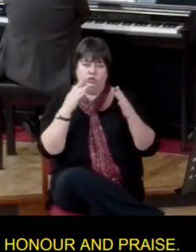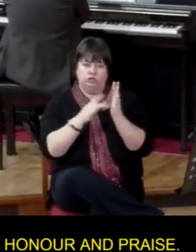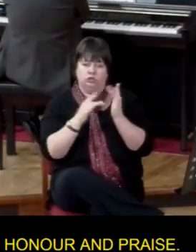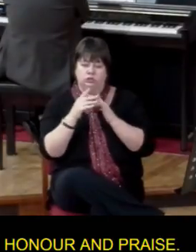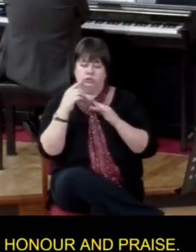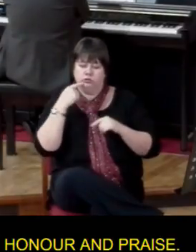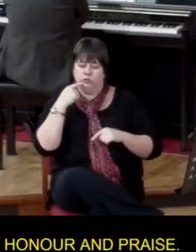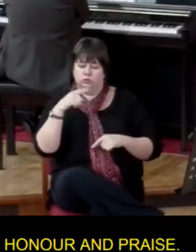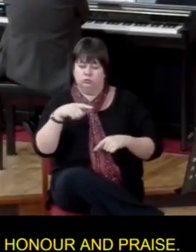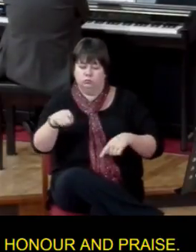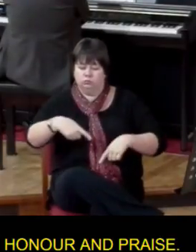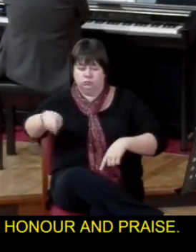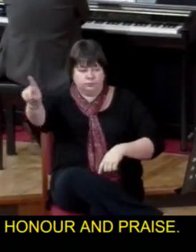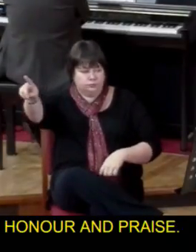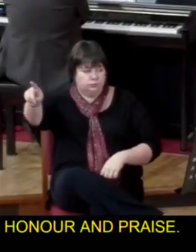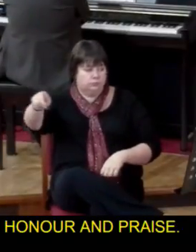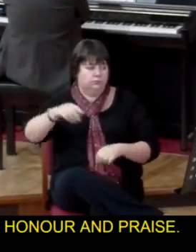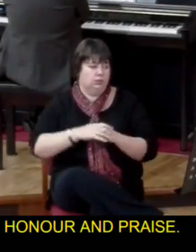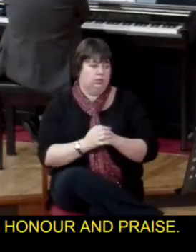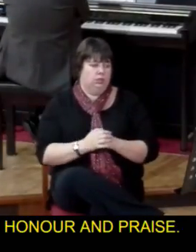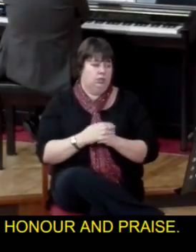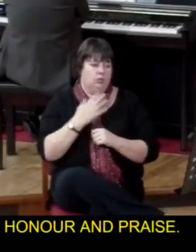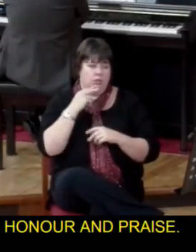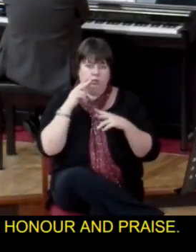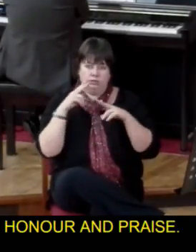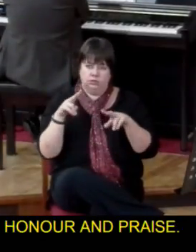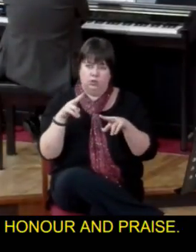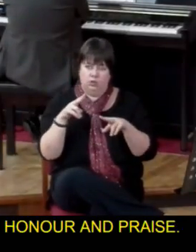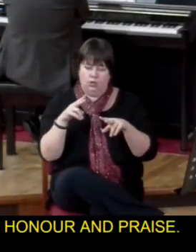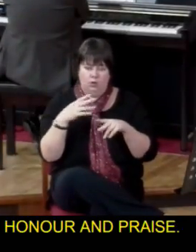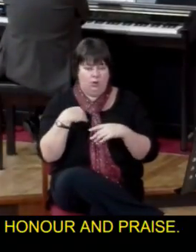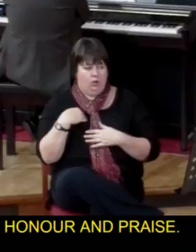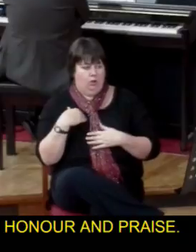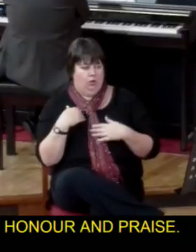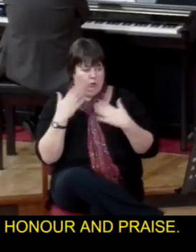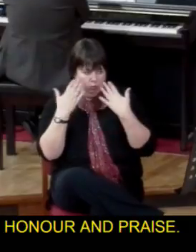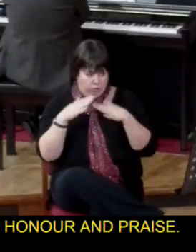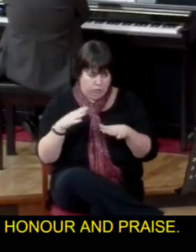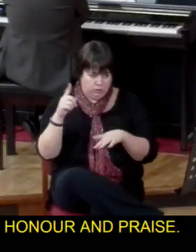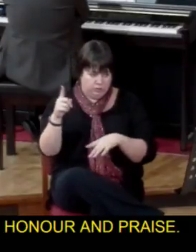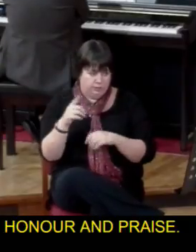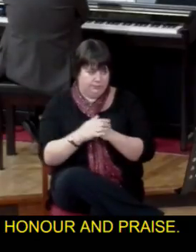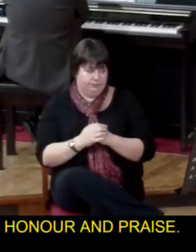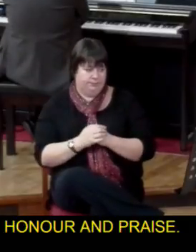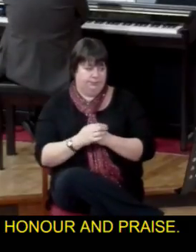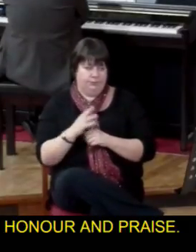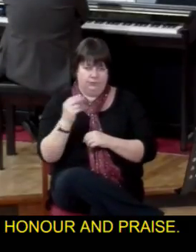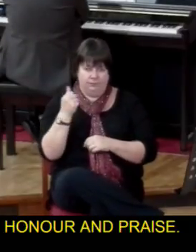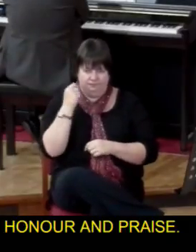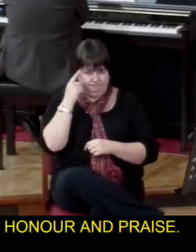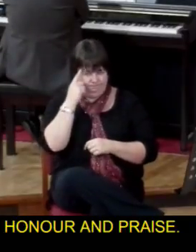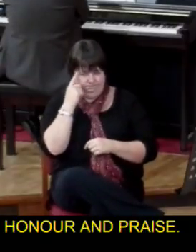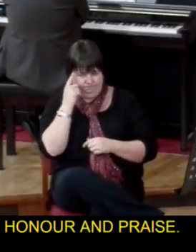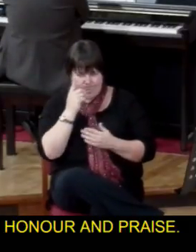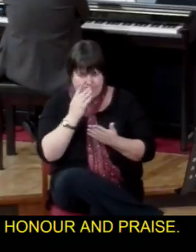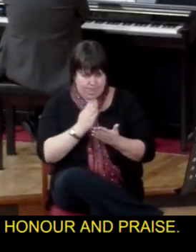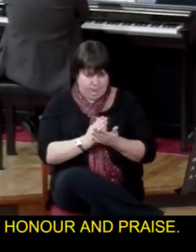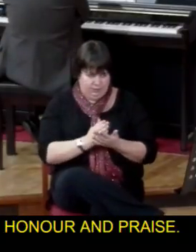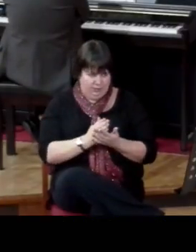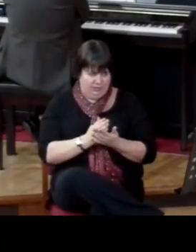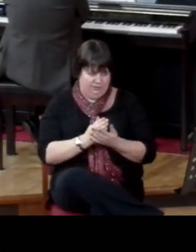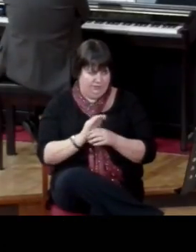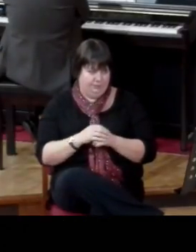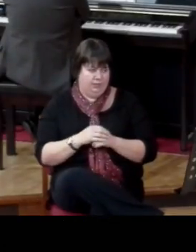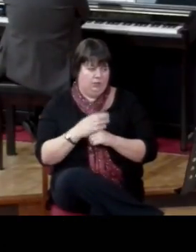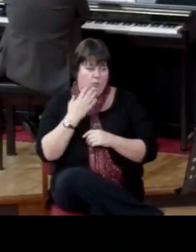but some doubted. Then Jesus came to them and said, "All authority in heaven and on earth has been